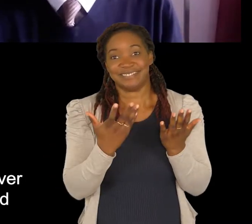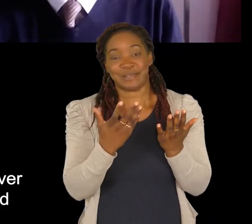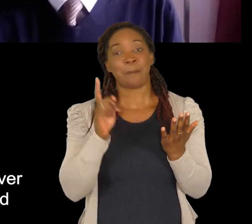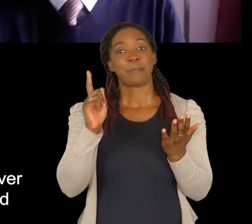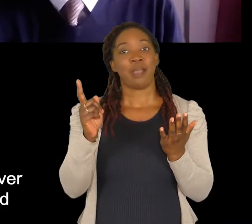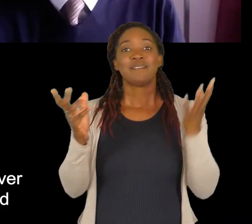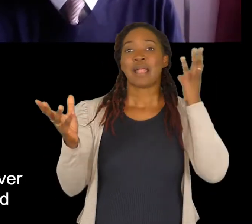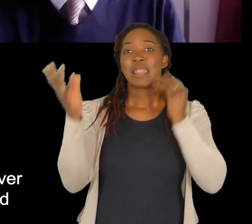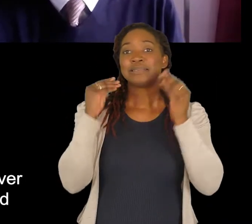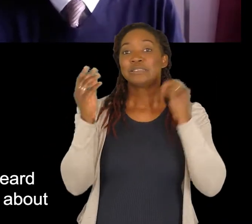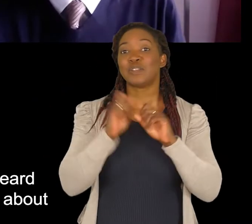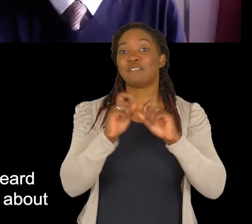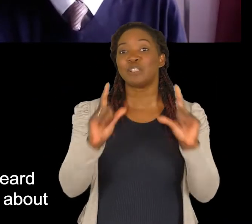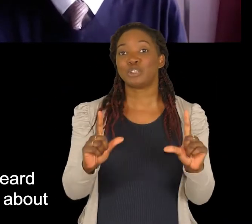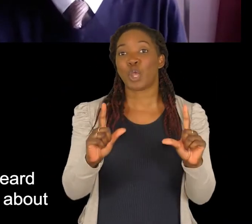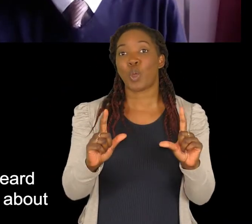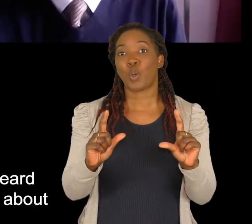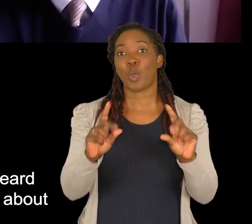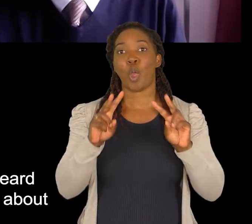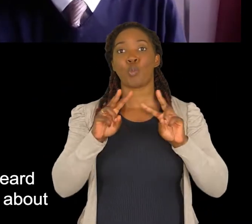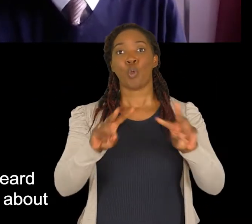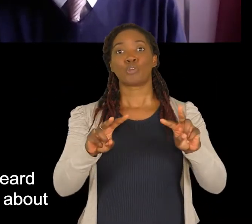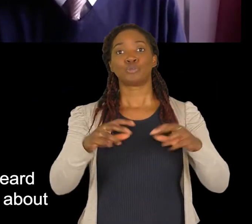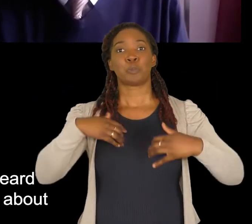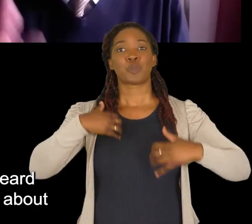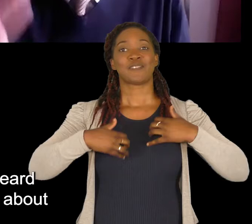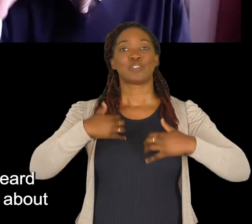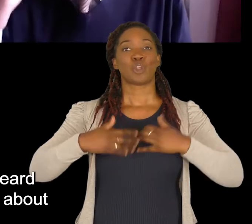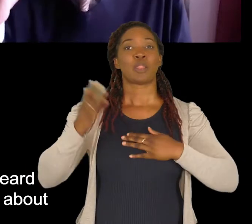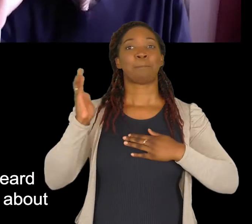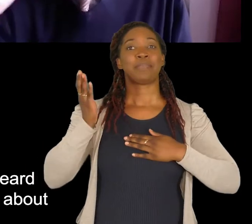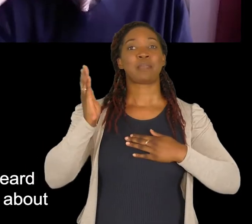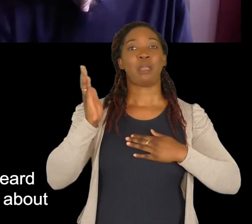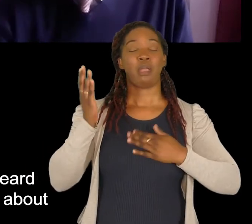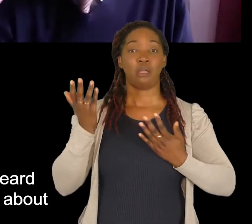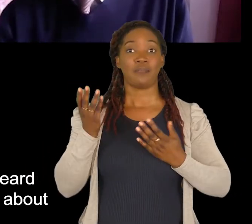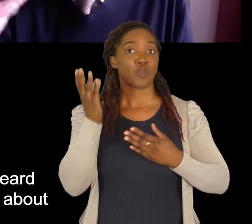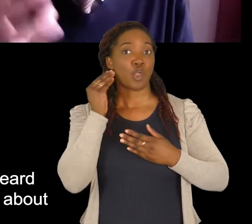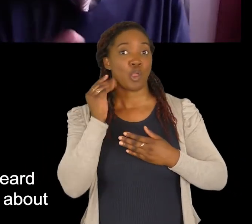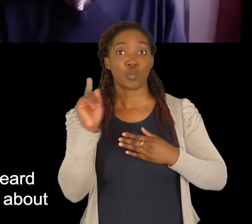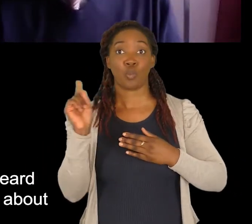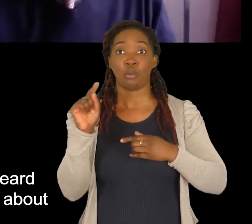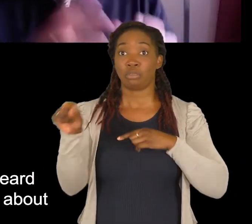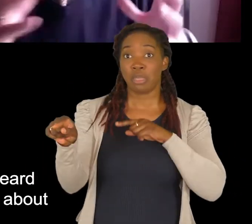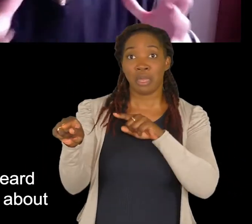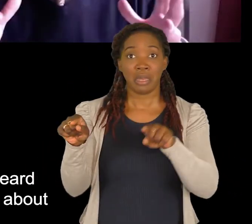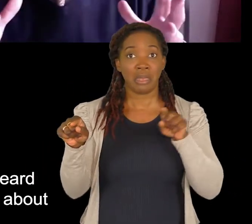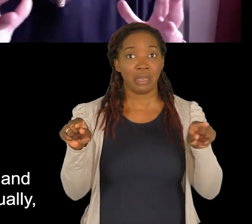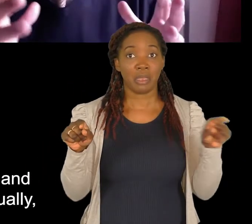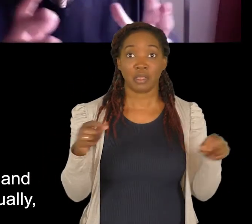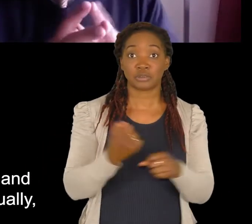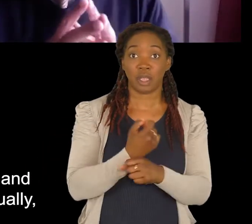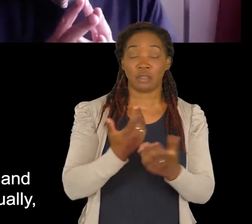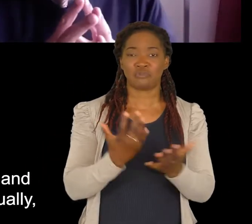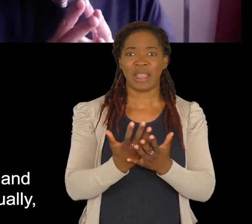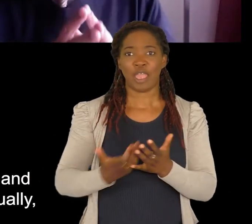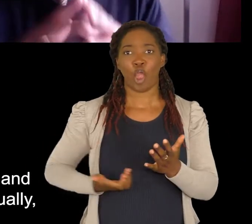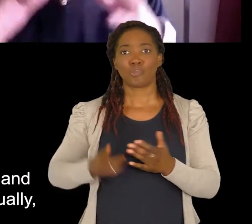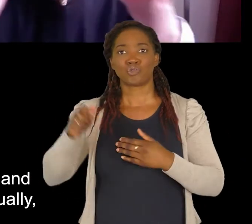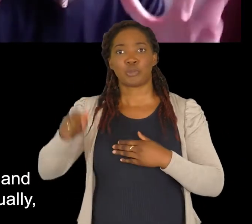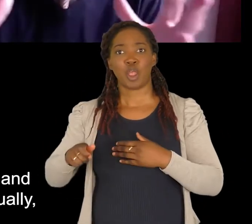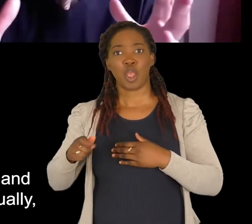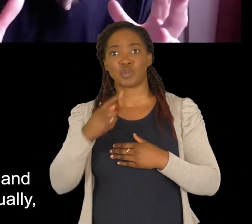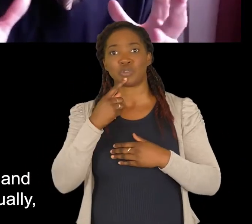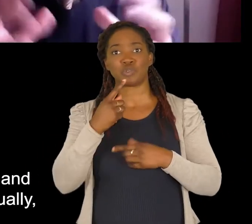I have listened to videos and I've watched motivational speeches and I've heard about what people have done. You know, we always talk as entrepreneurs about